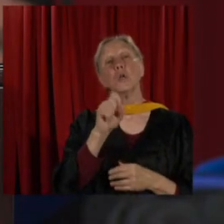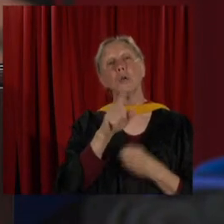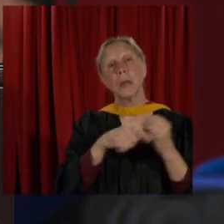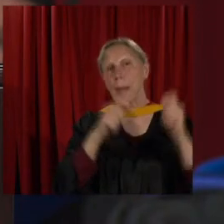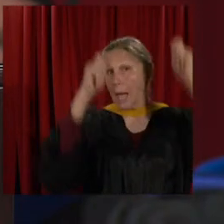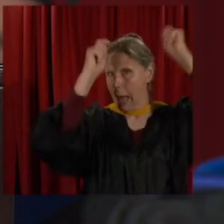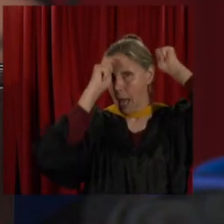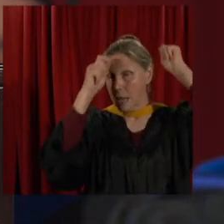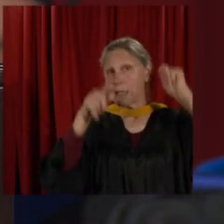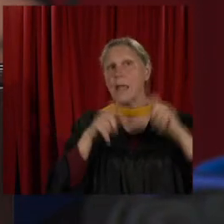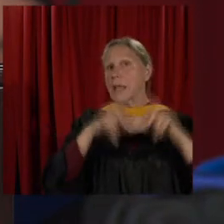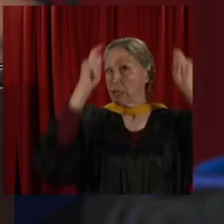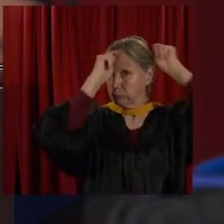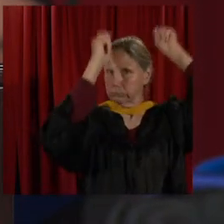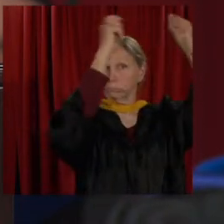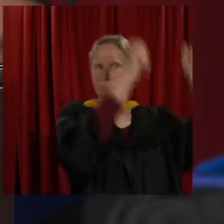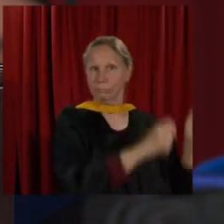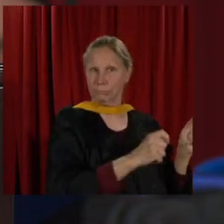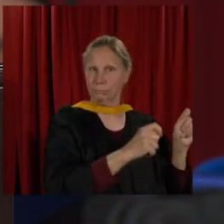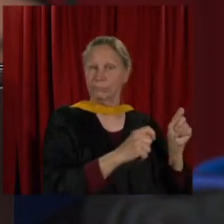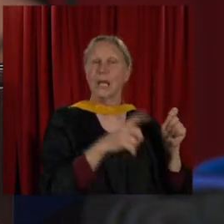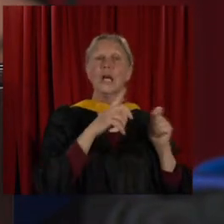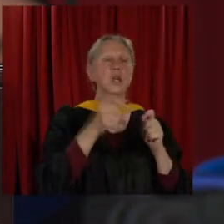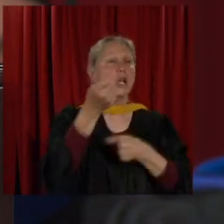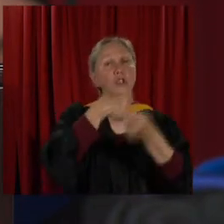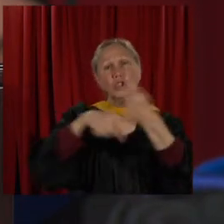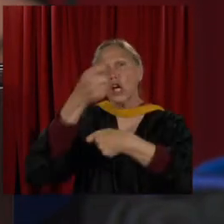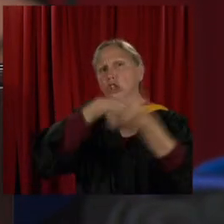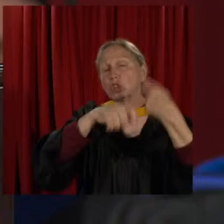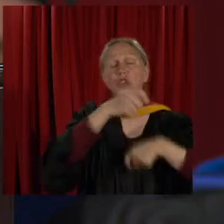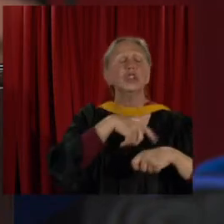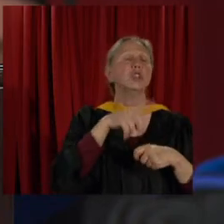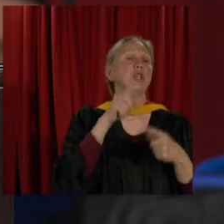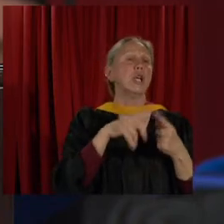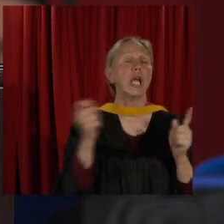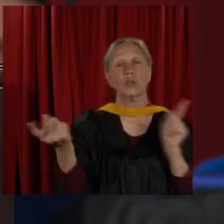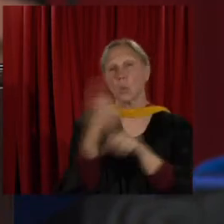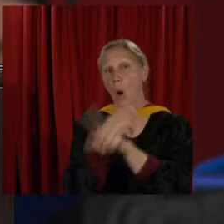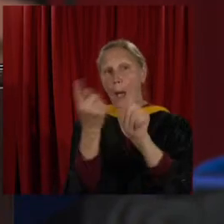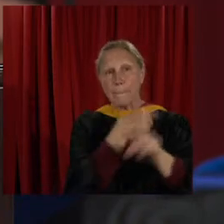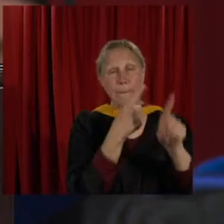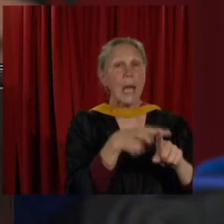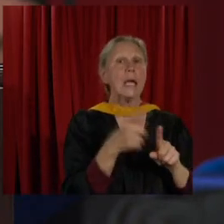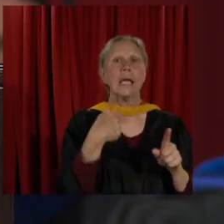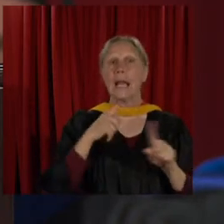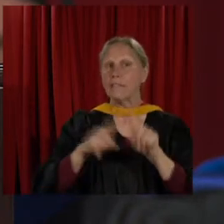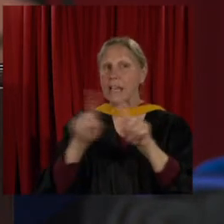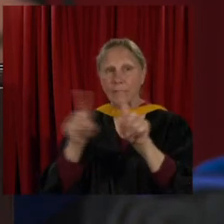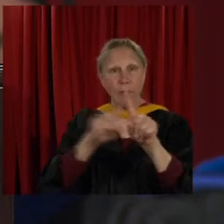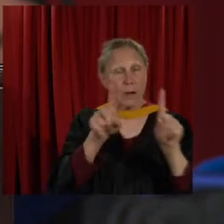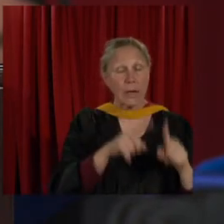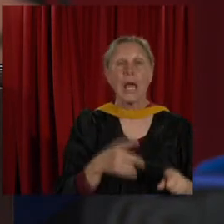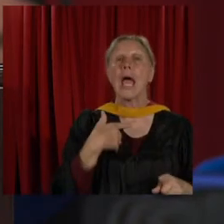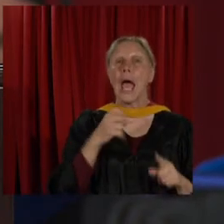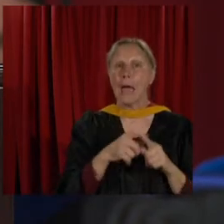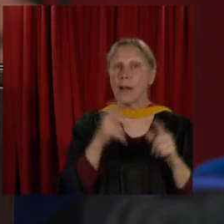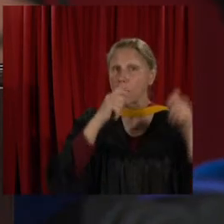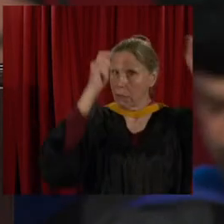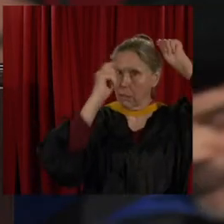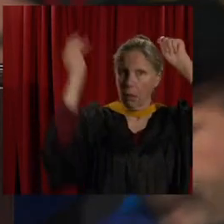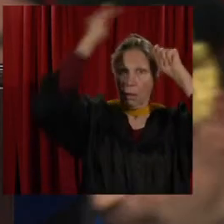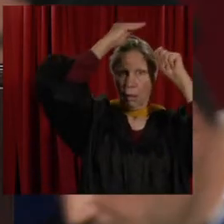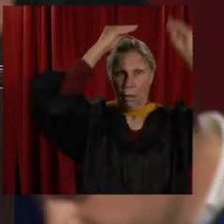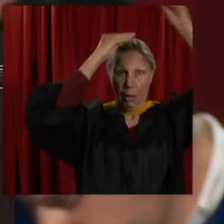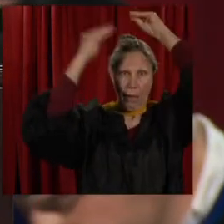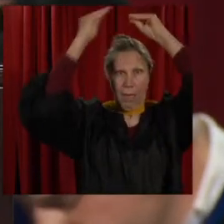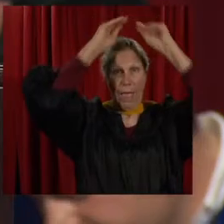hats is that they're removable. You can rotate hats, you can change hats, you can have a collection of hats. You can even wear more than one hat